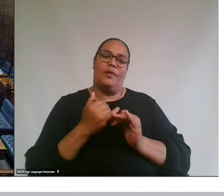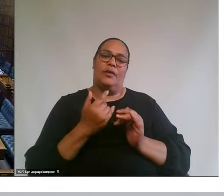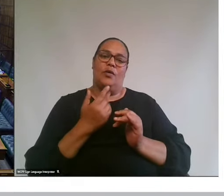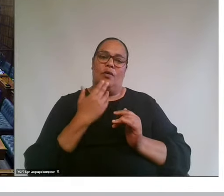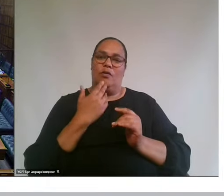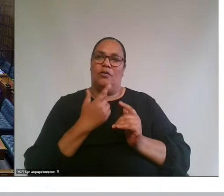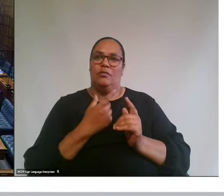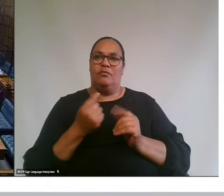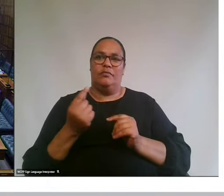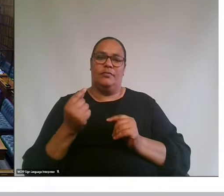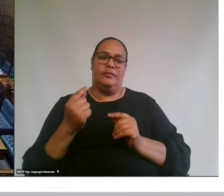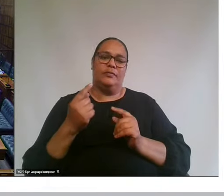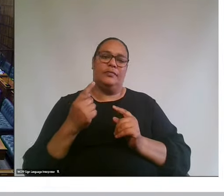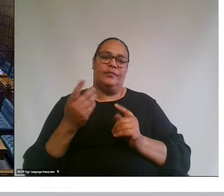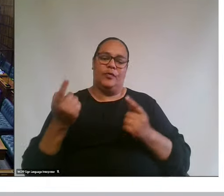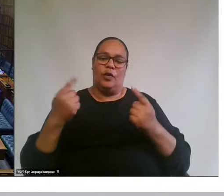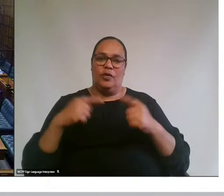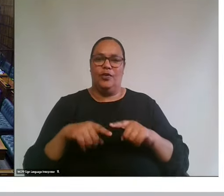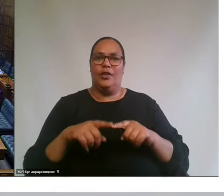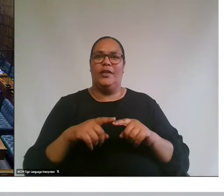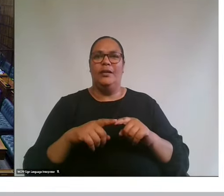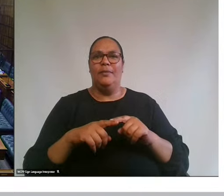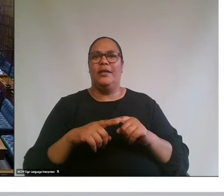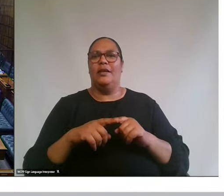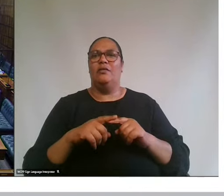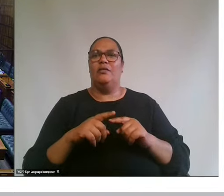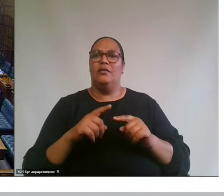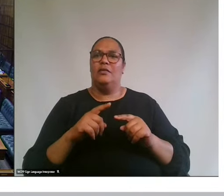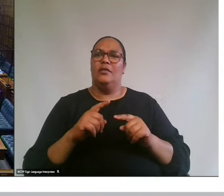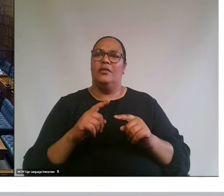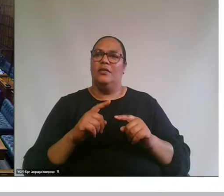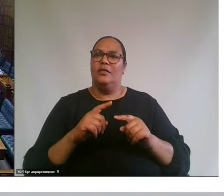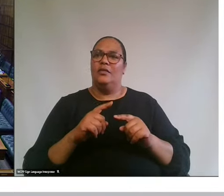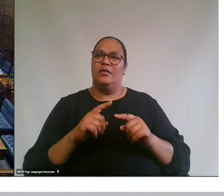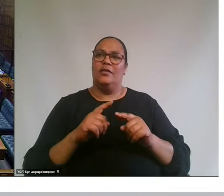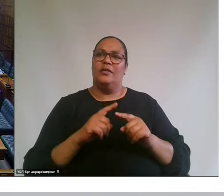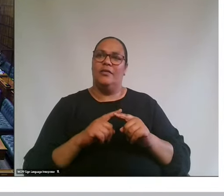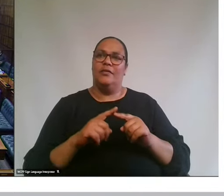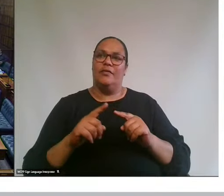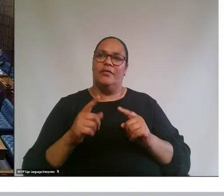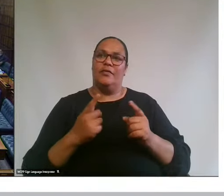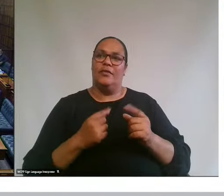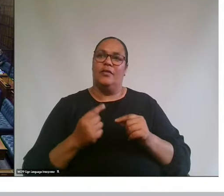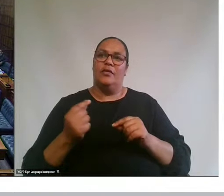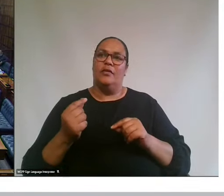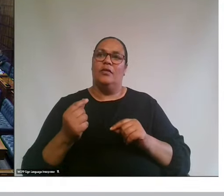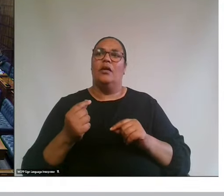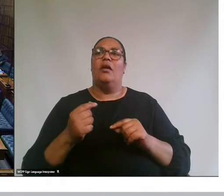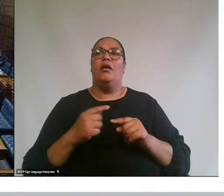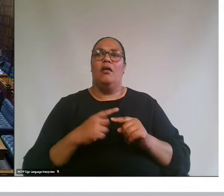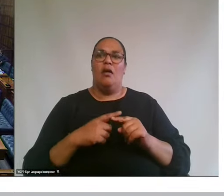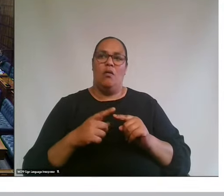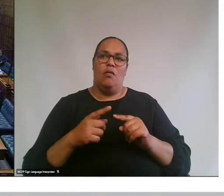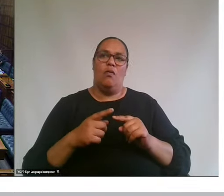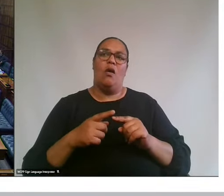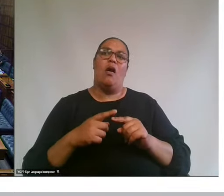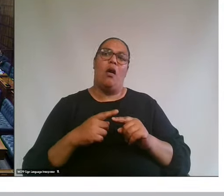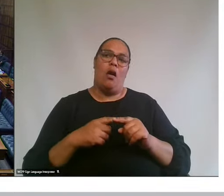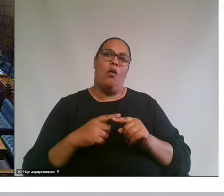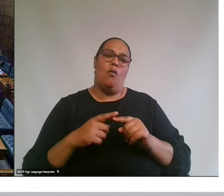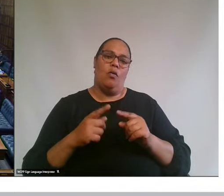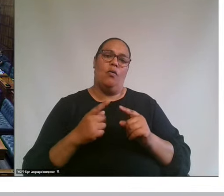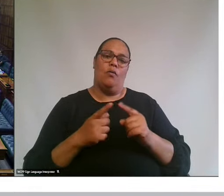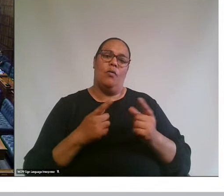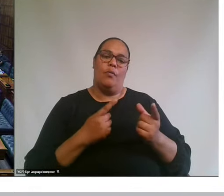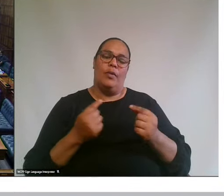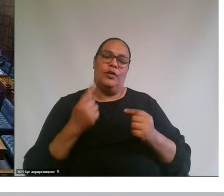here to to do Productions it's a thriving industry and in fact we work very closely with the City of Cape Town on this they issue some of